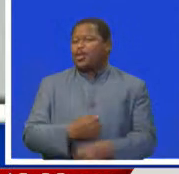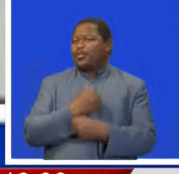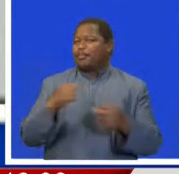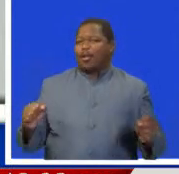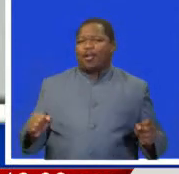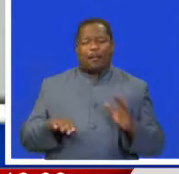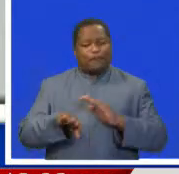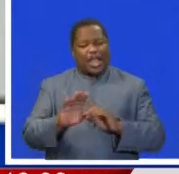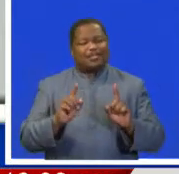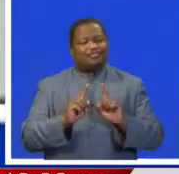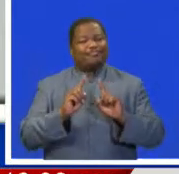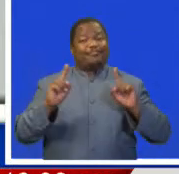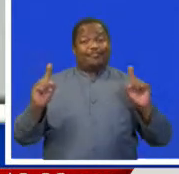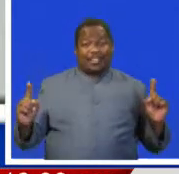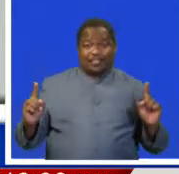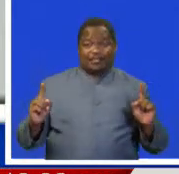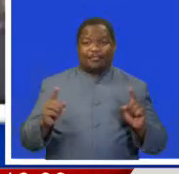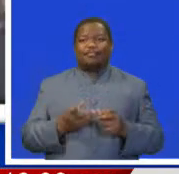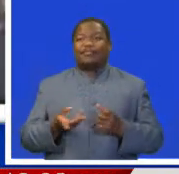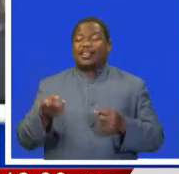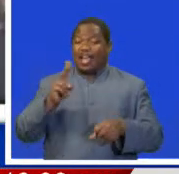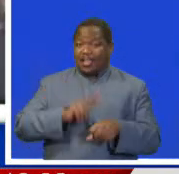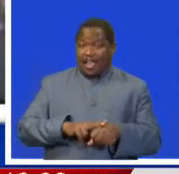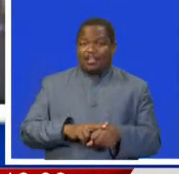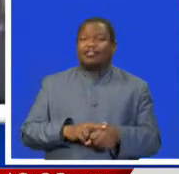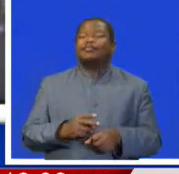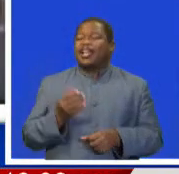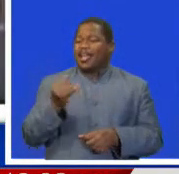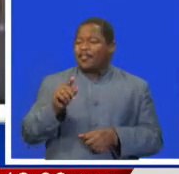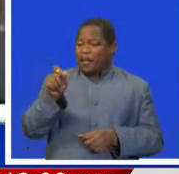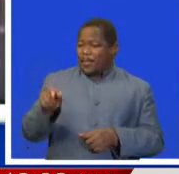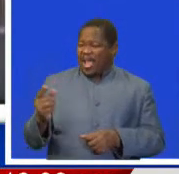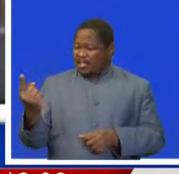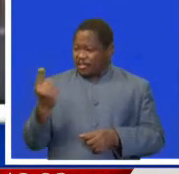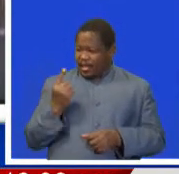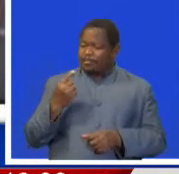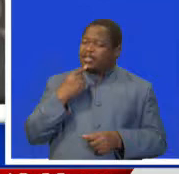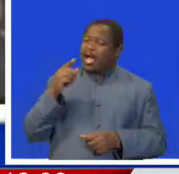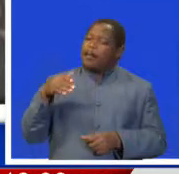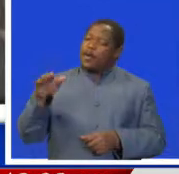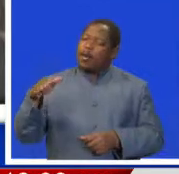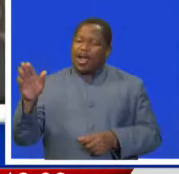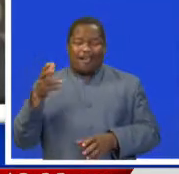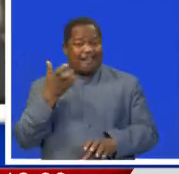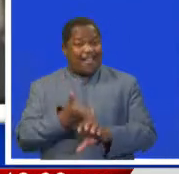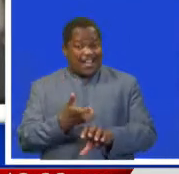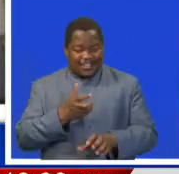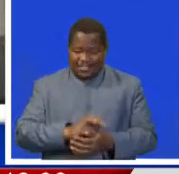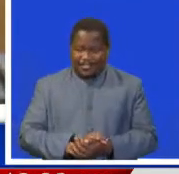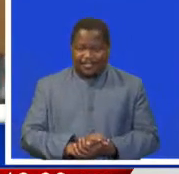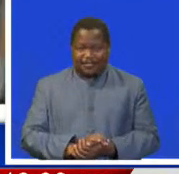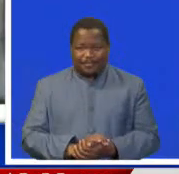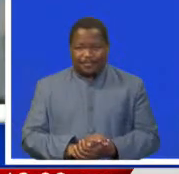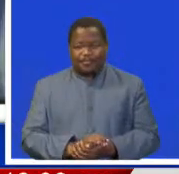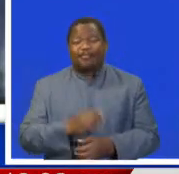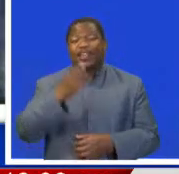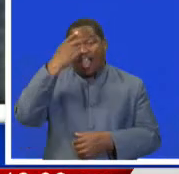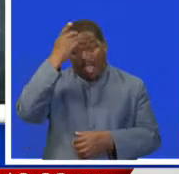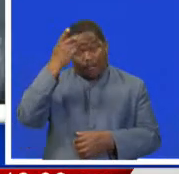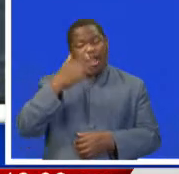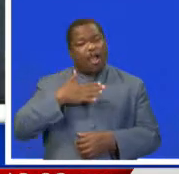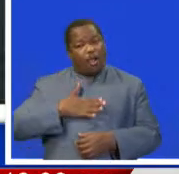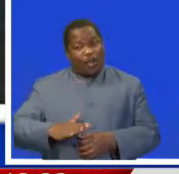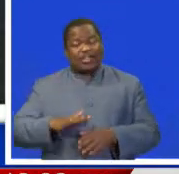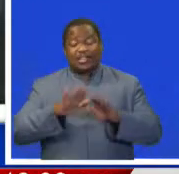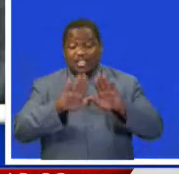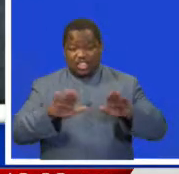don't even know how to tell a person to stay away from you. Umende ufise ukuthi banfana bangawutholi lo mkhuhlane basabuyela etikolweni. Etindzabeni